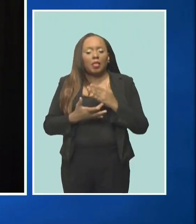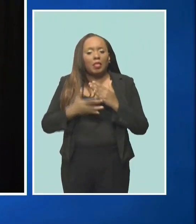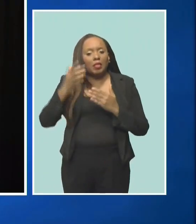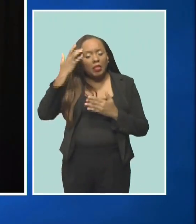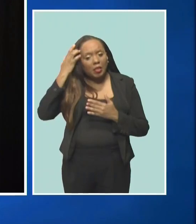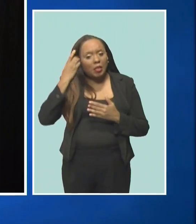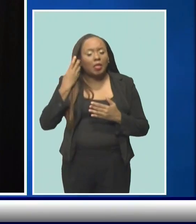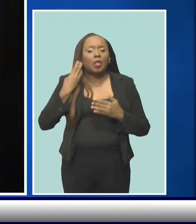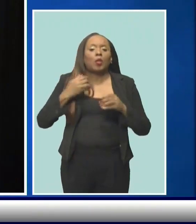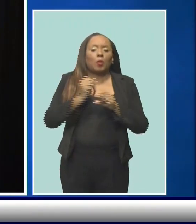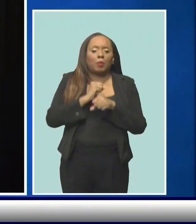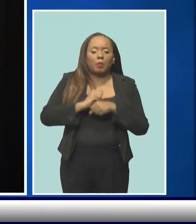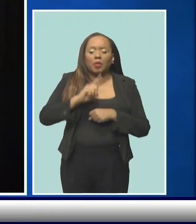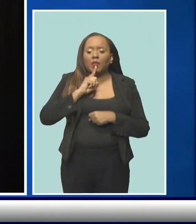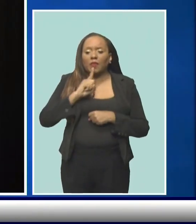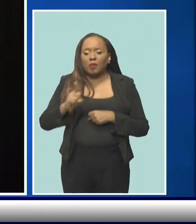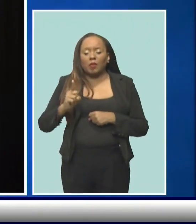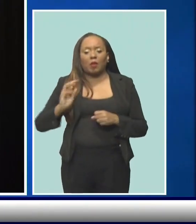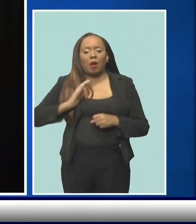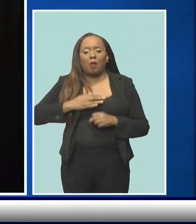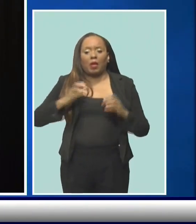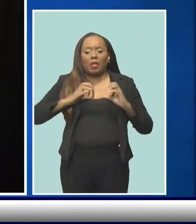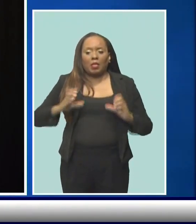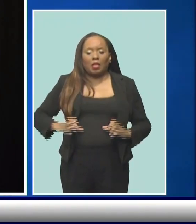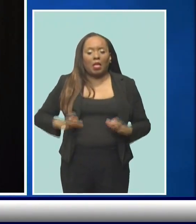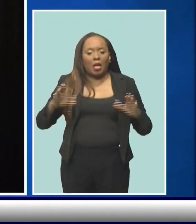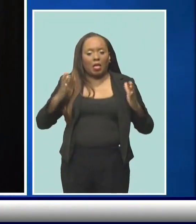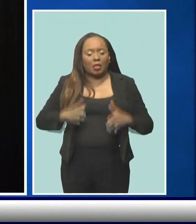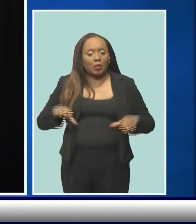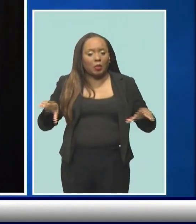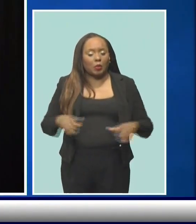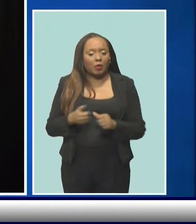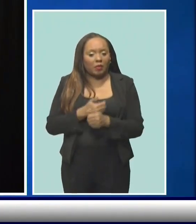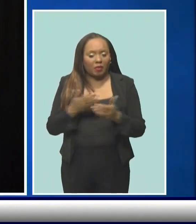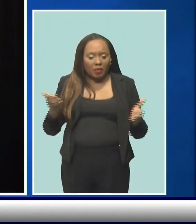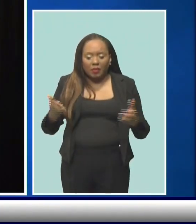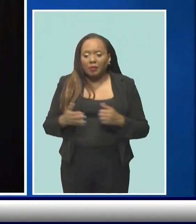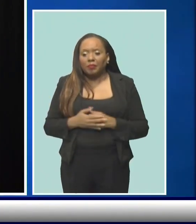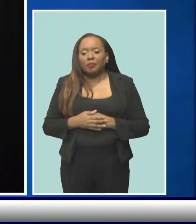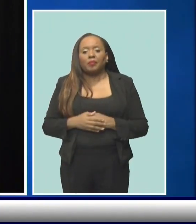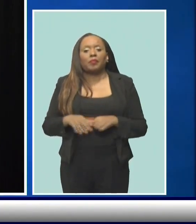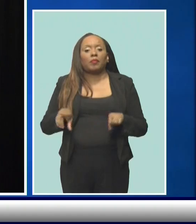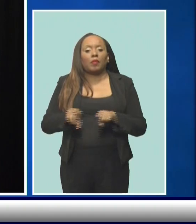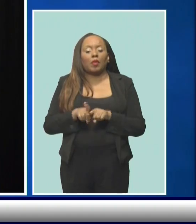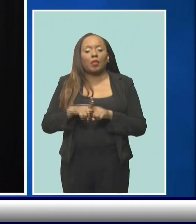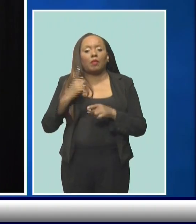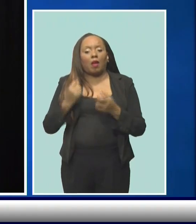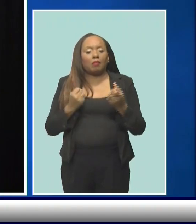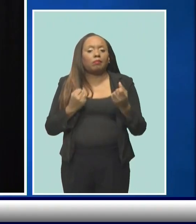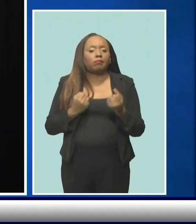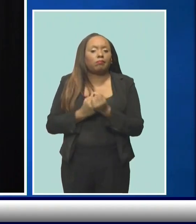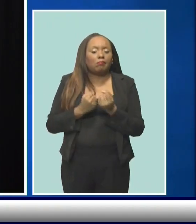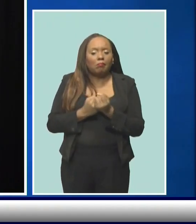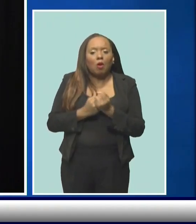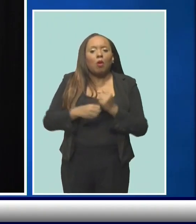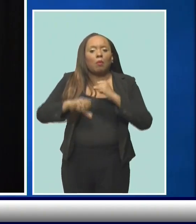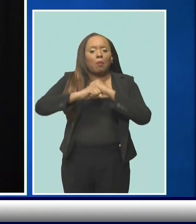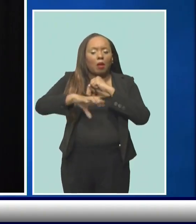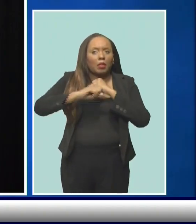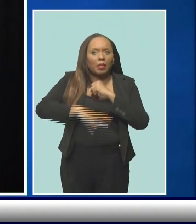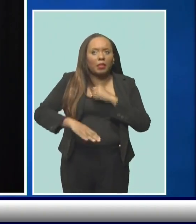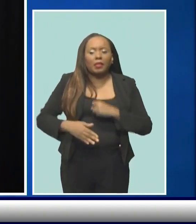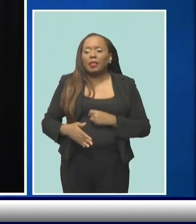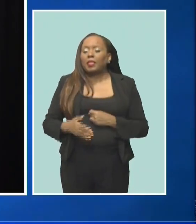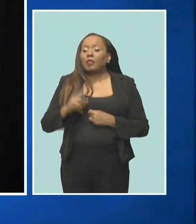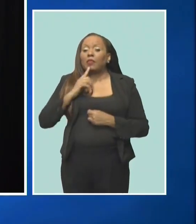onboard and to bank with us. And also that, the efforts that we've been putting in our marketing space, etc. It's great to get that recognition and